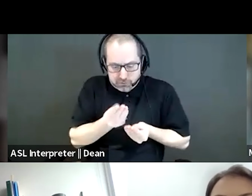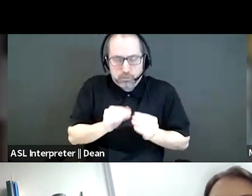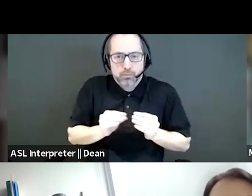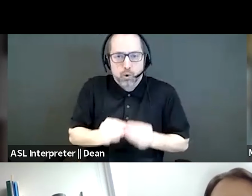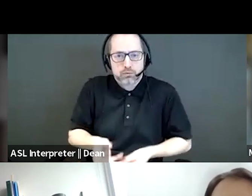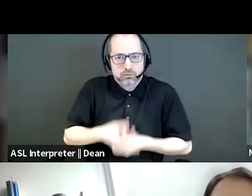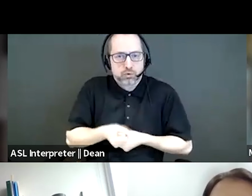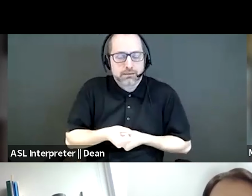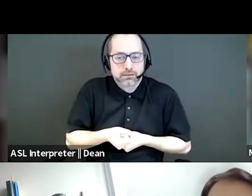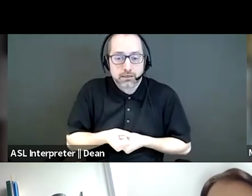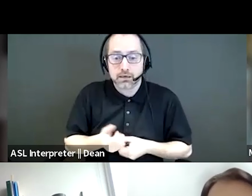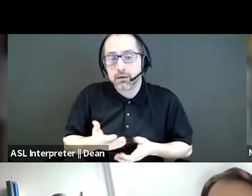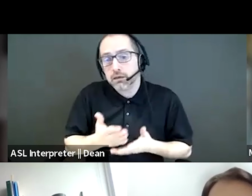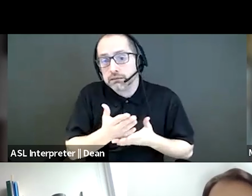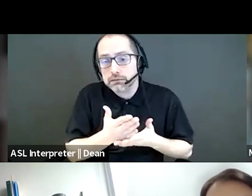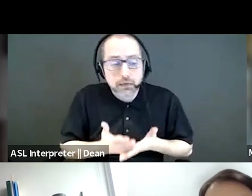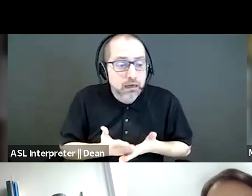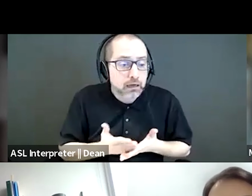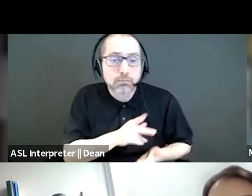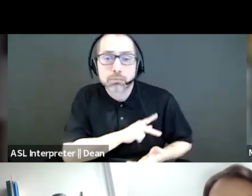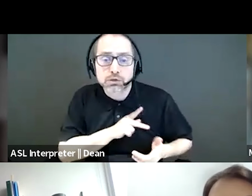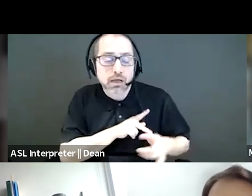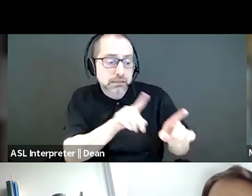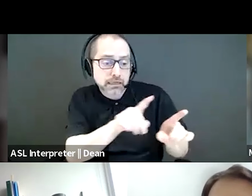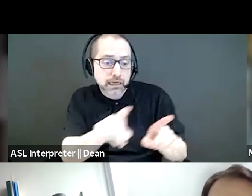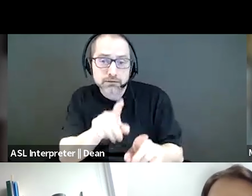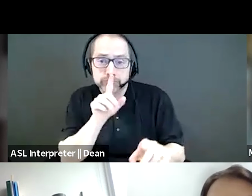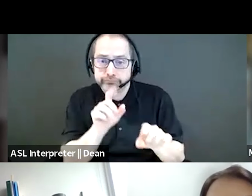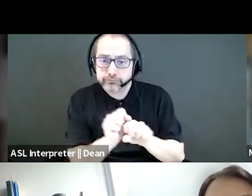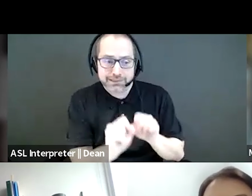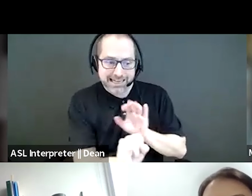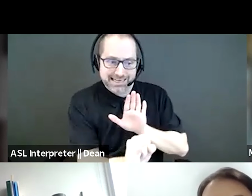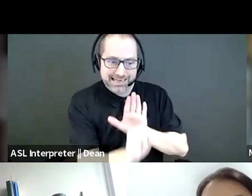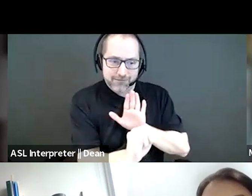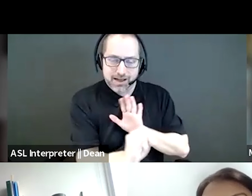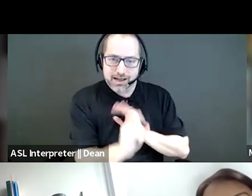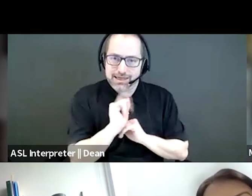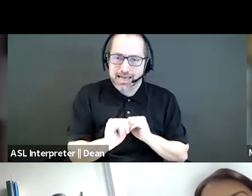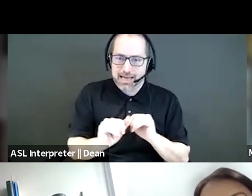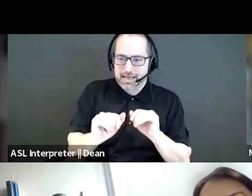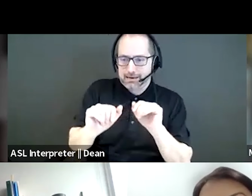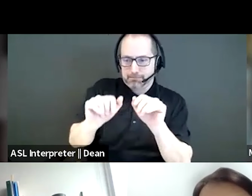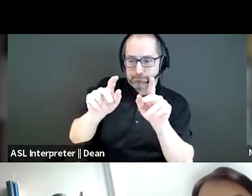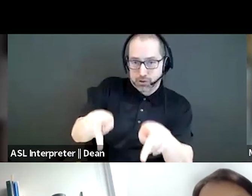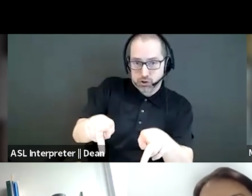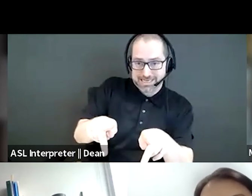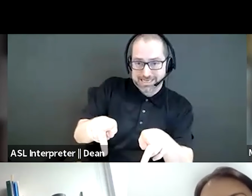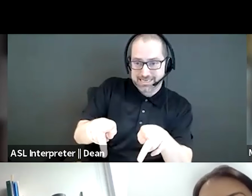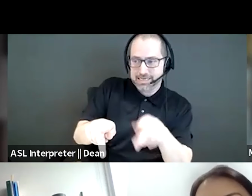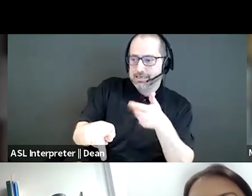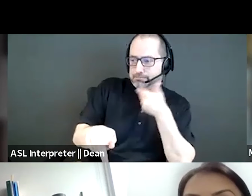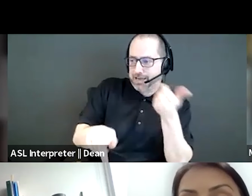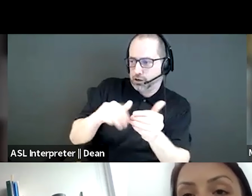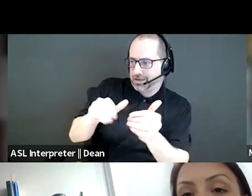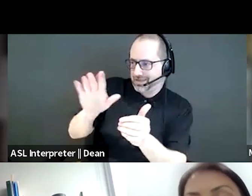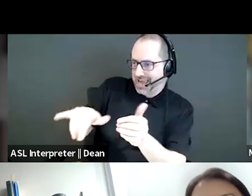tests really identify that some profiles are better than others. And it's something that I personally don't